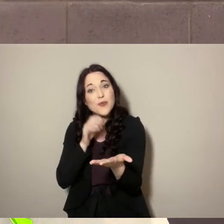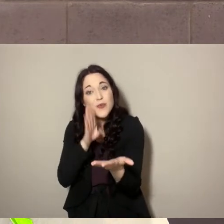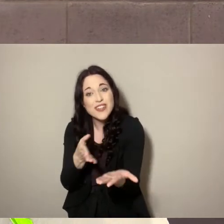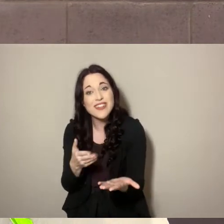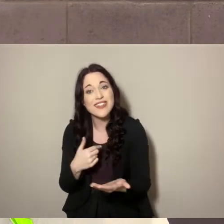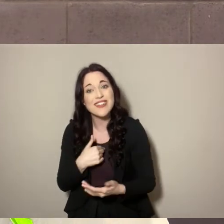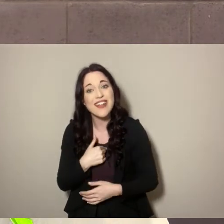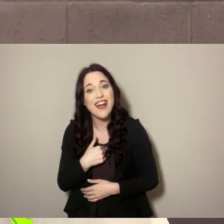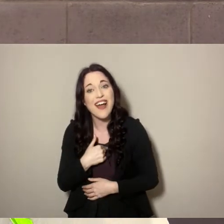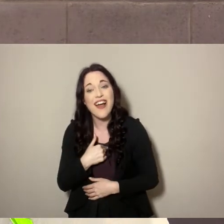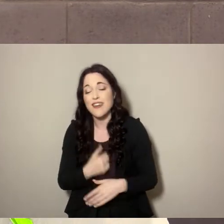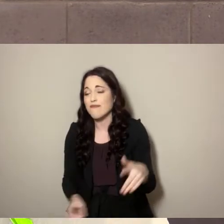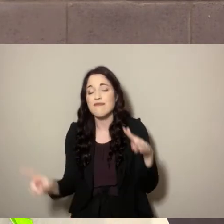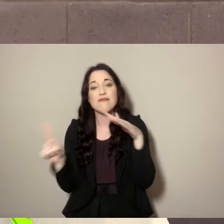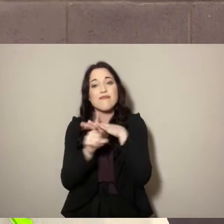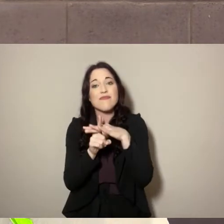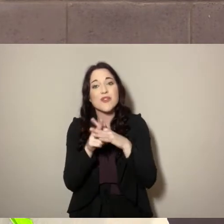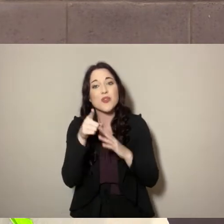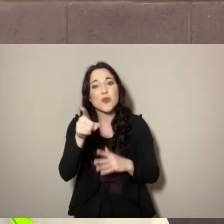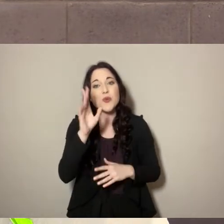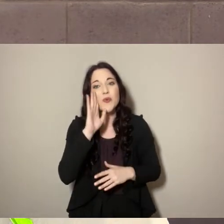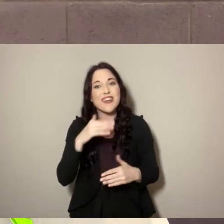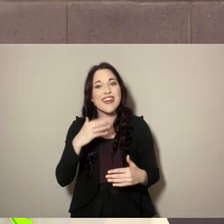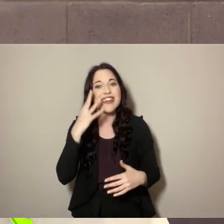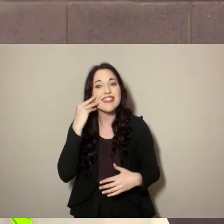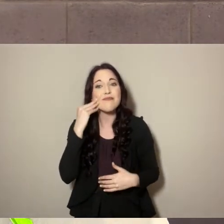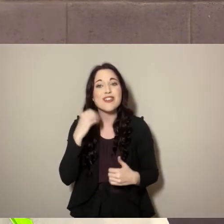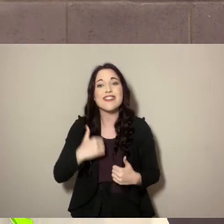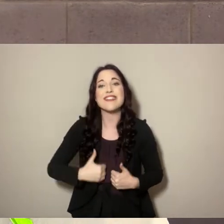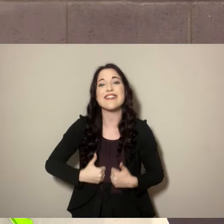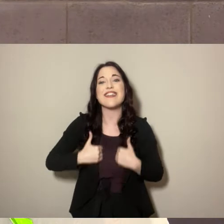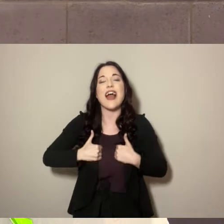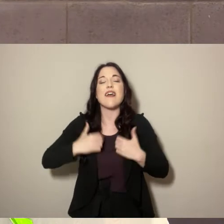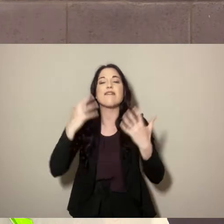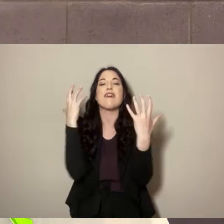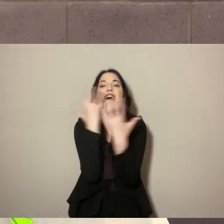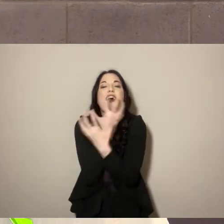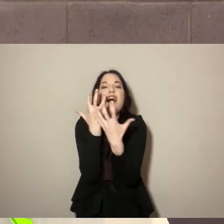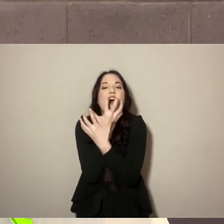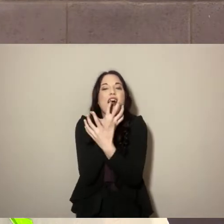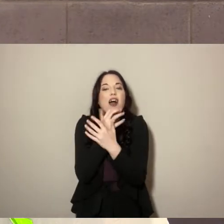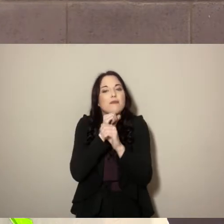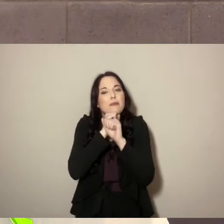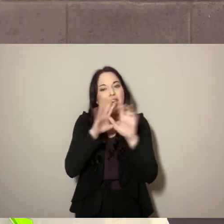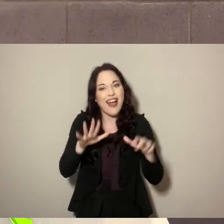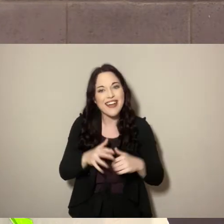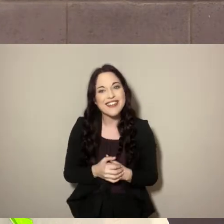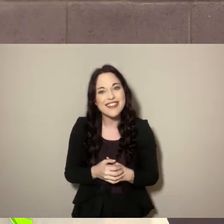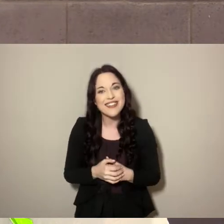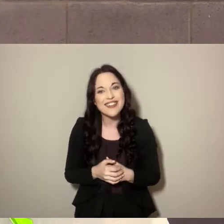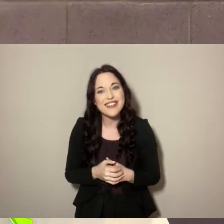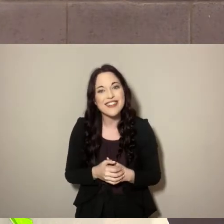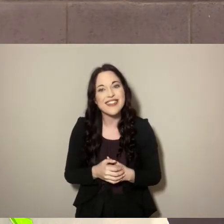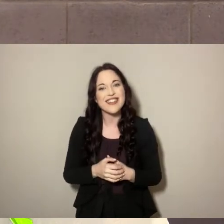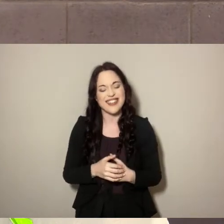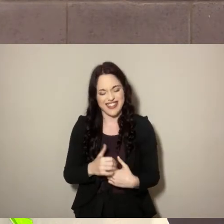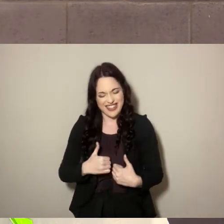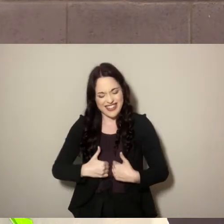have come, my friend, that you might have life and have it more abundantly. An abundant life is